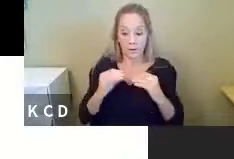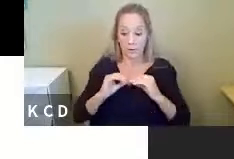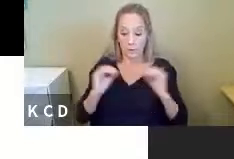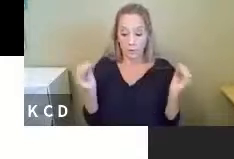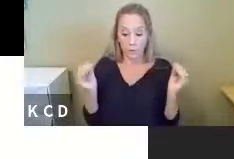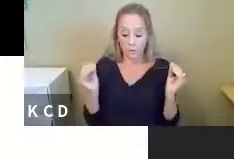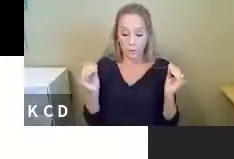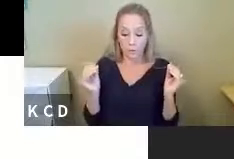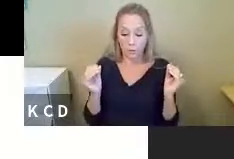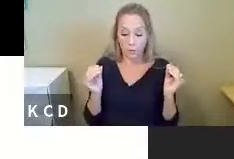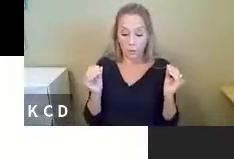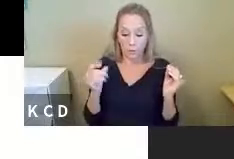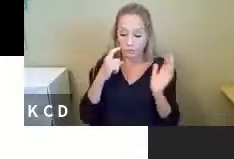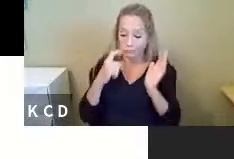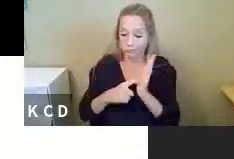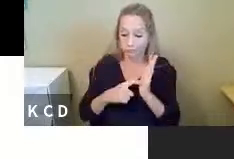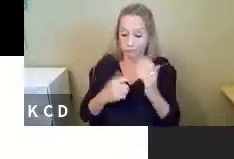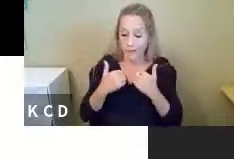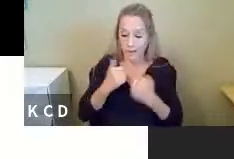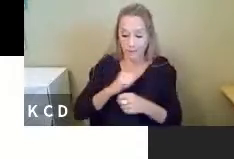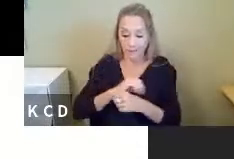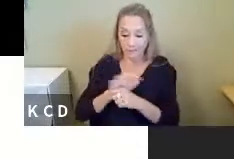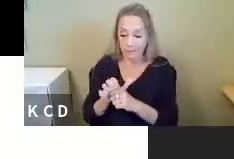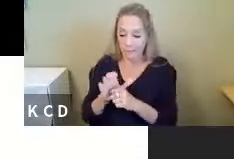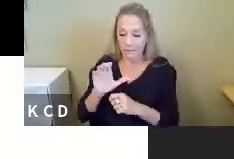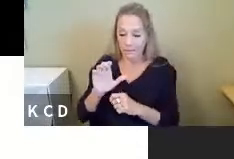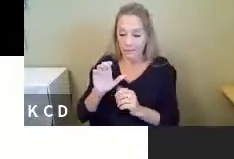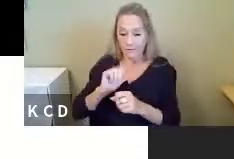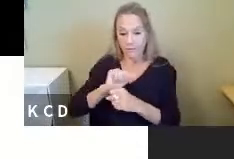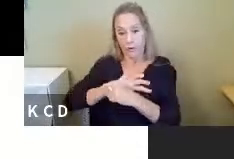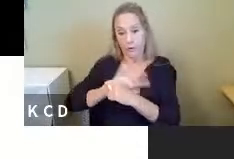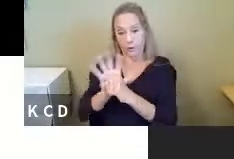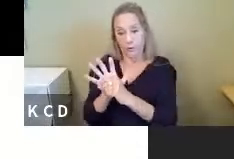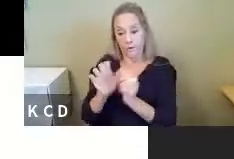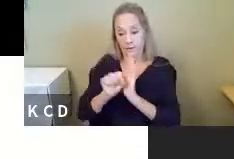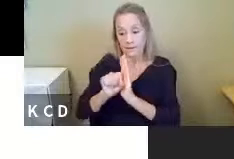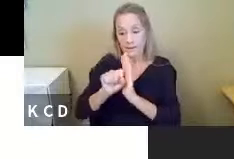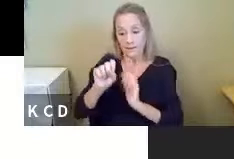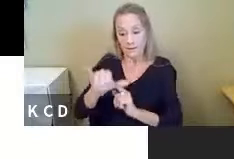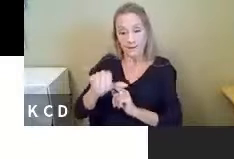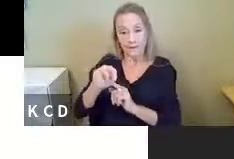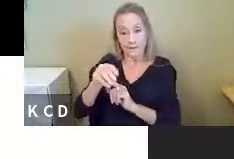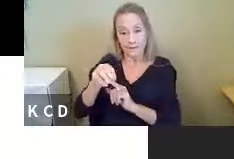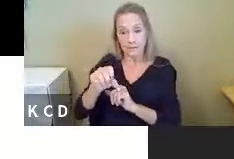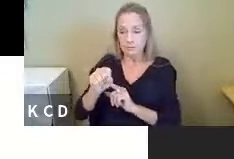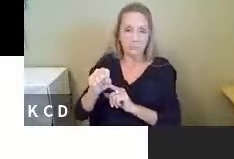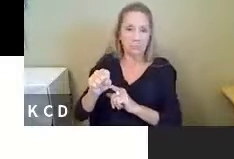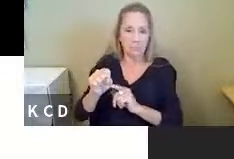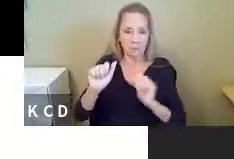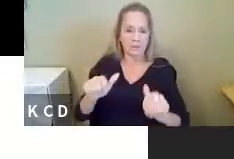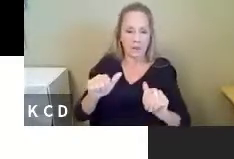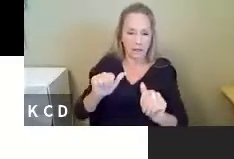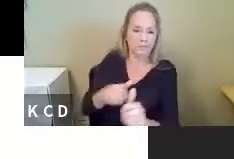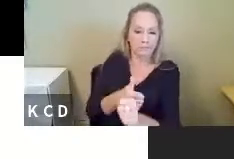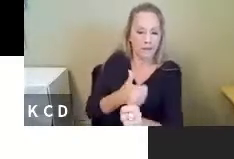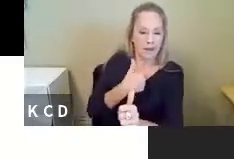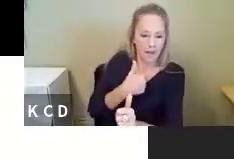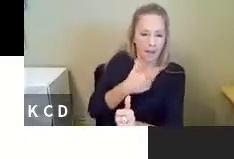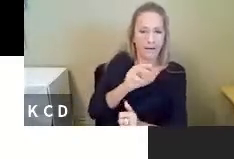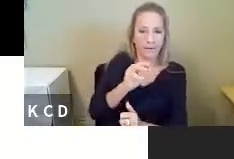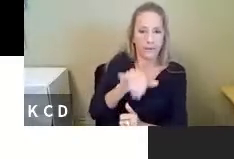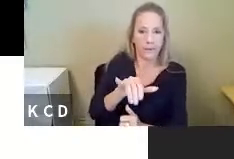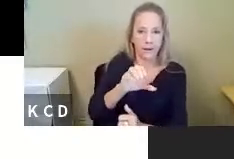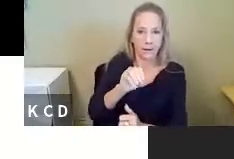symptoms otherwise can develop some signs of this type of inflammation. And just to be fair and clear, it is not well